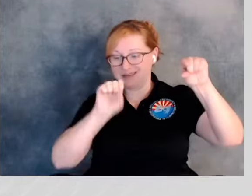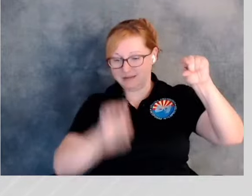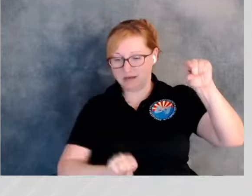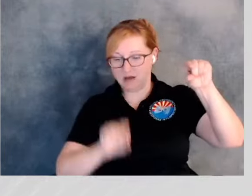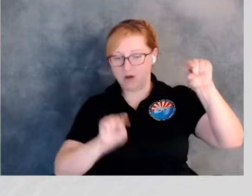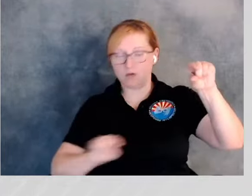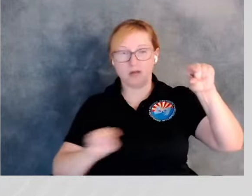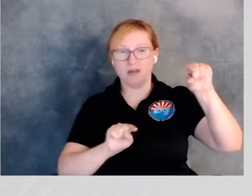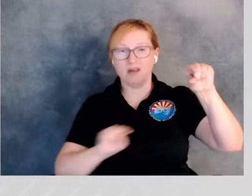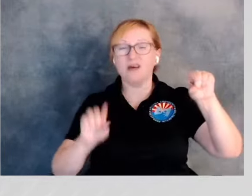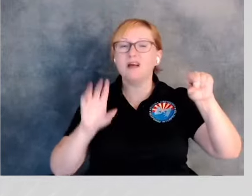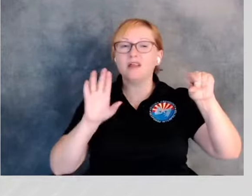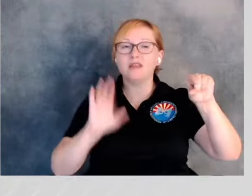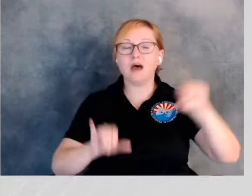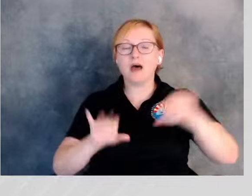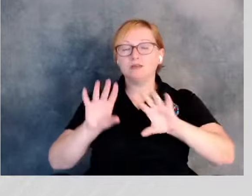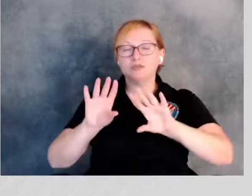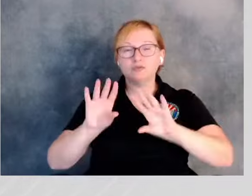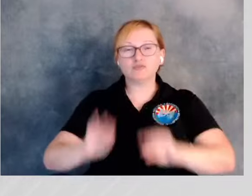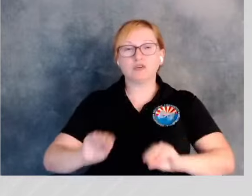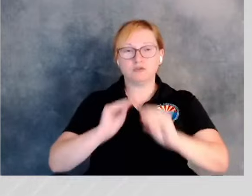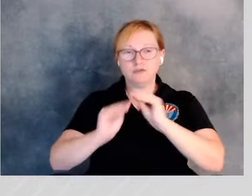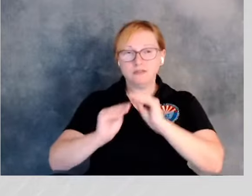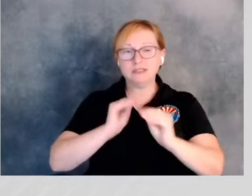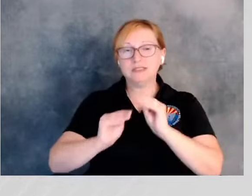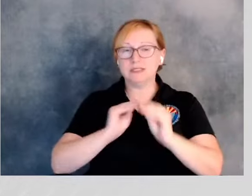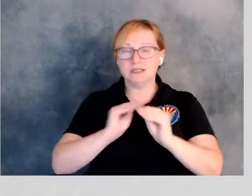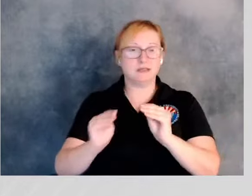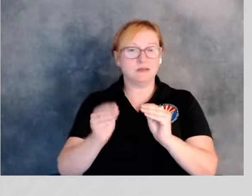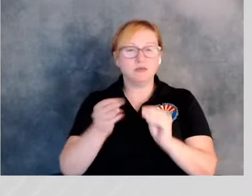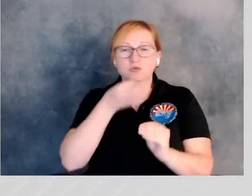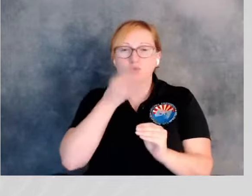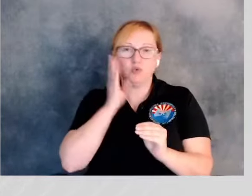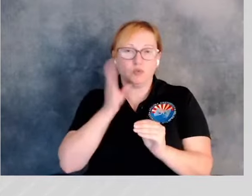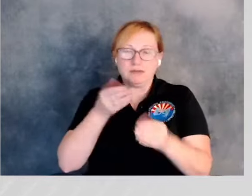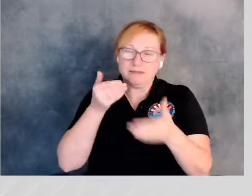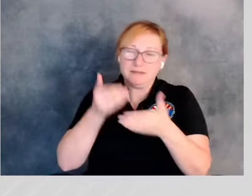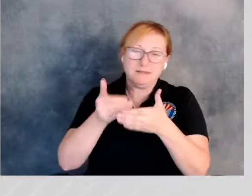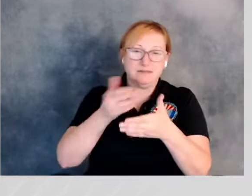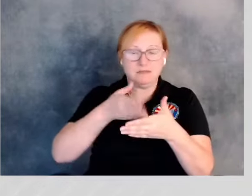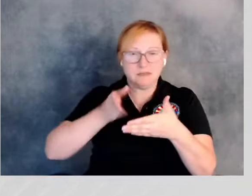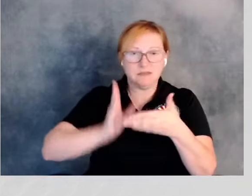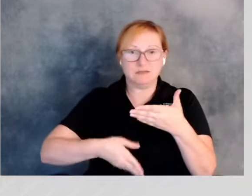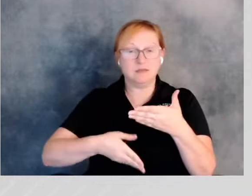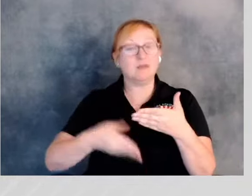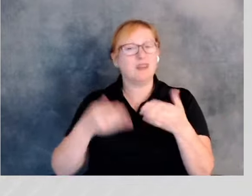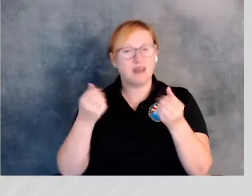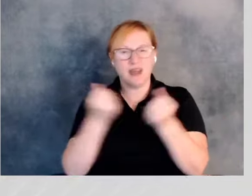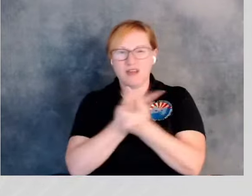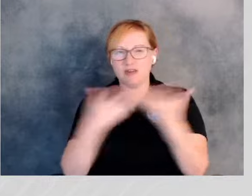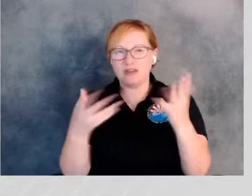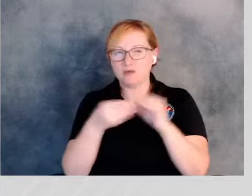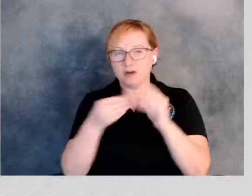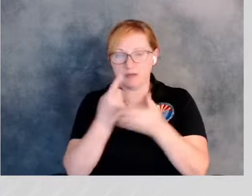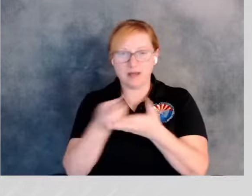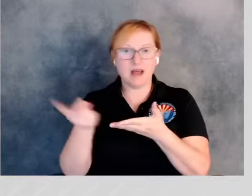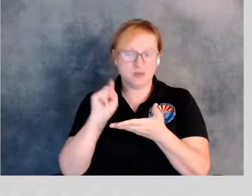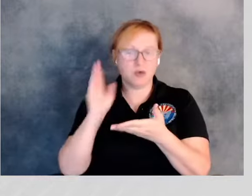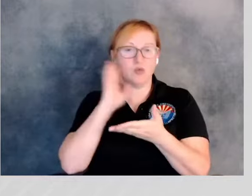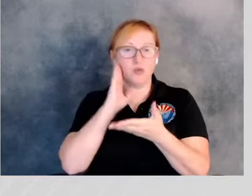lines, hand lines, roads, the fence repair, all the stuff we kind of specified on last week. With that, suppression repair